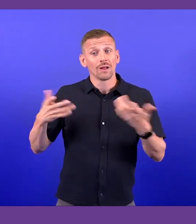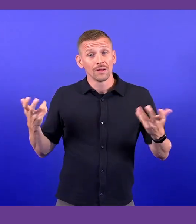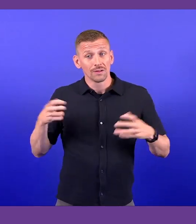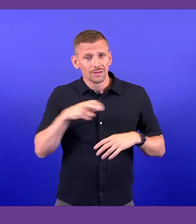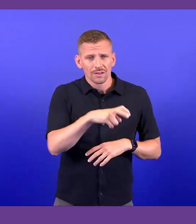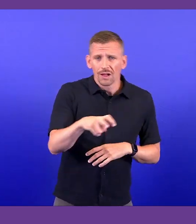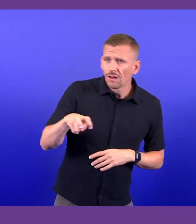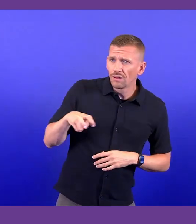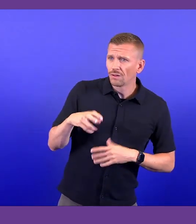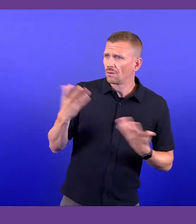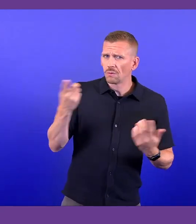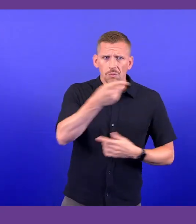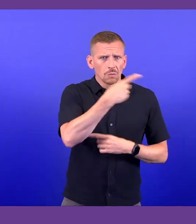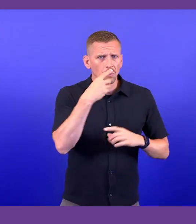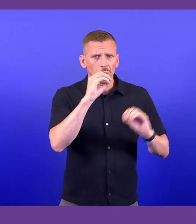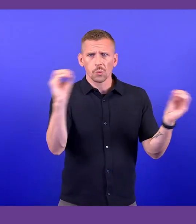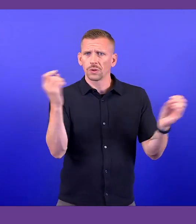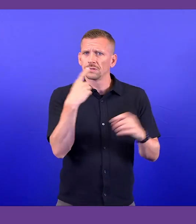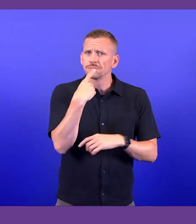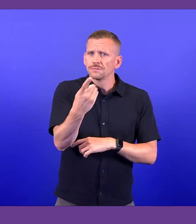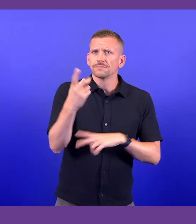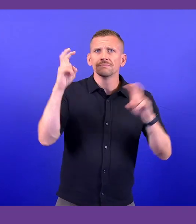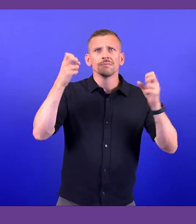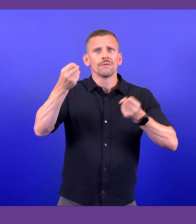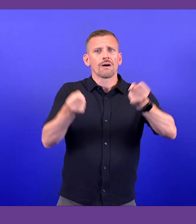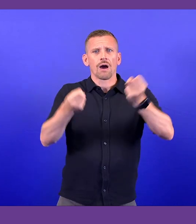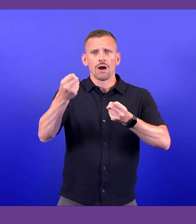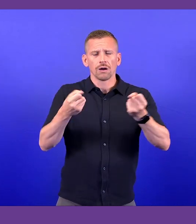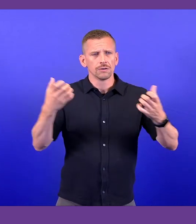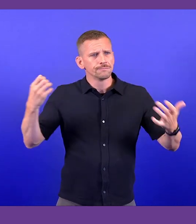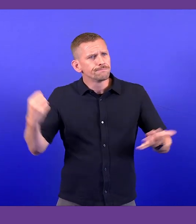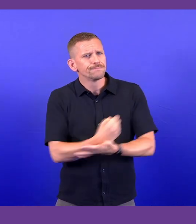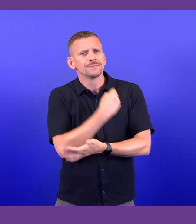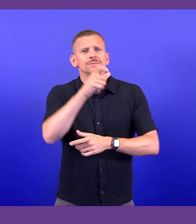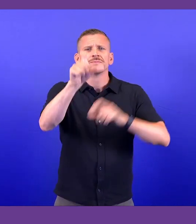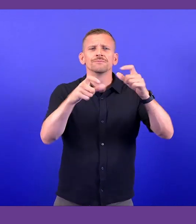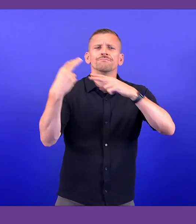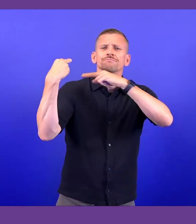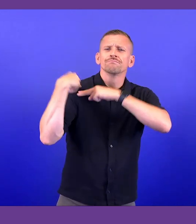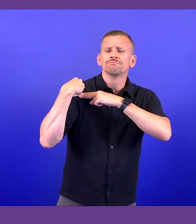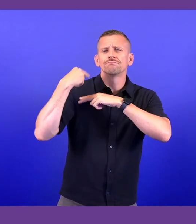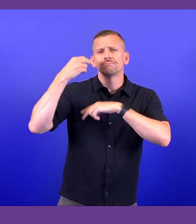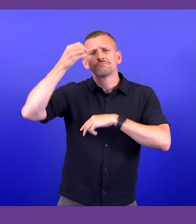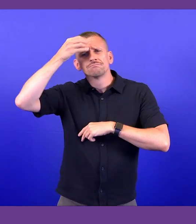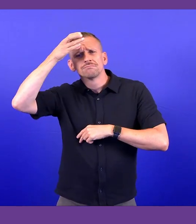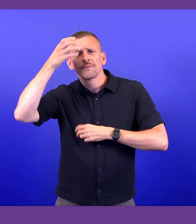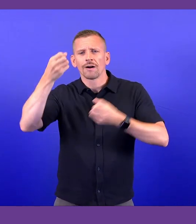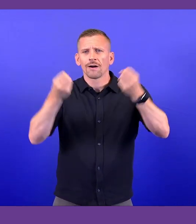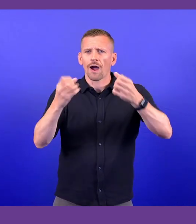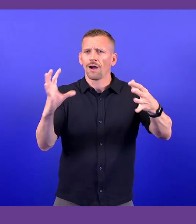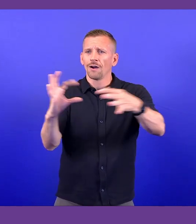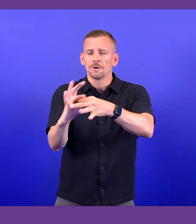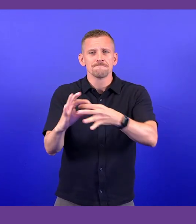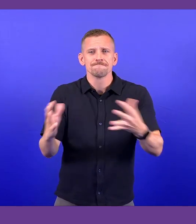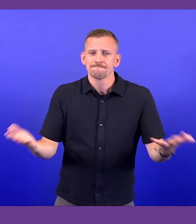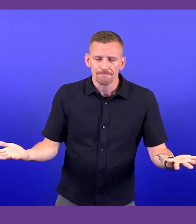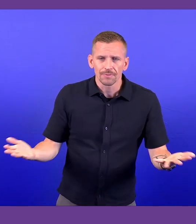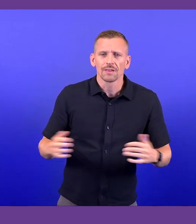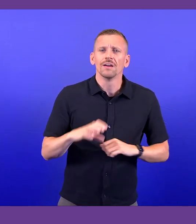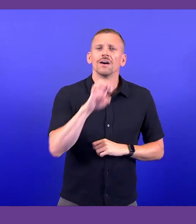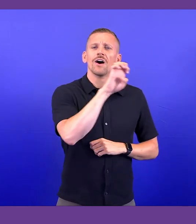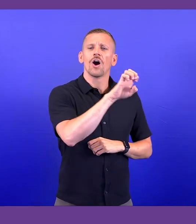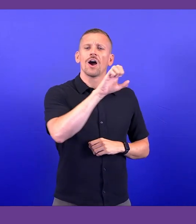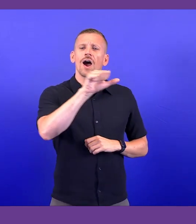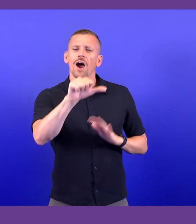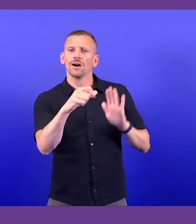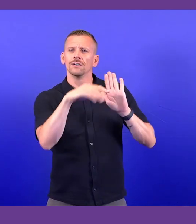there aren't. And so somebody this morning said, don't use the Accessibility Act as a threat. Actually, I think you probably do need to use it as